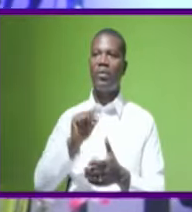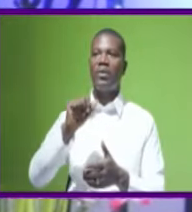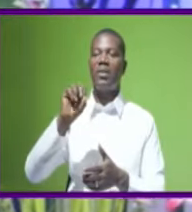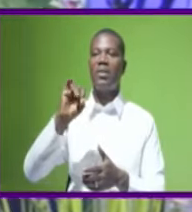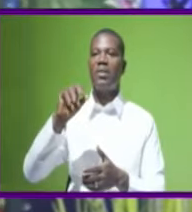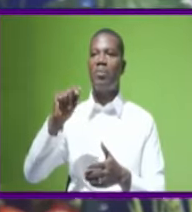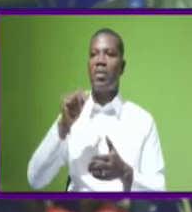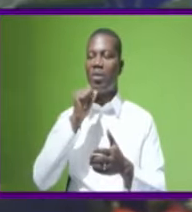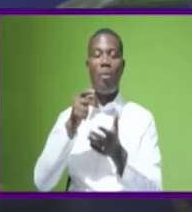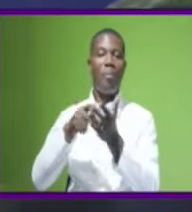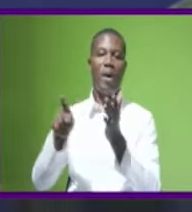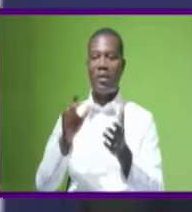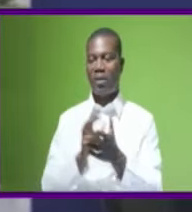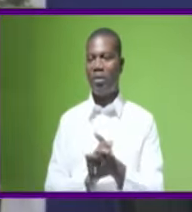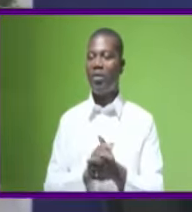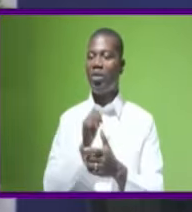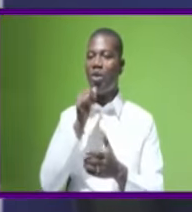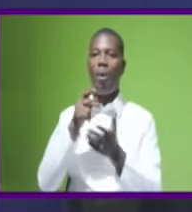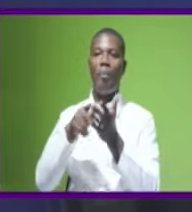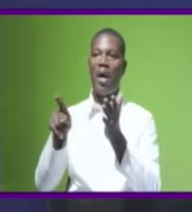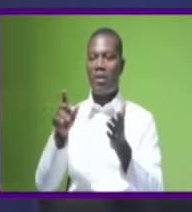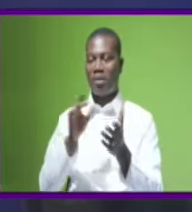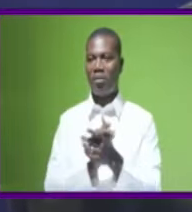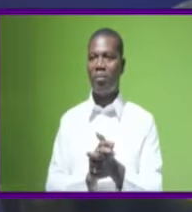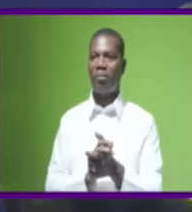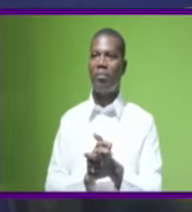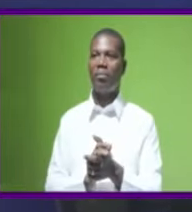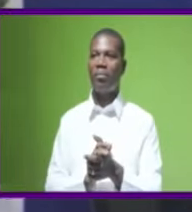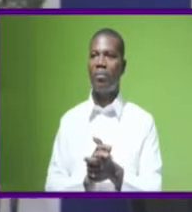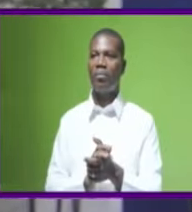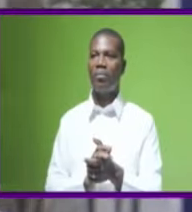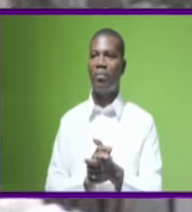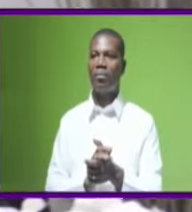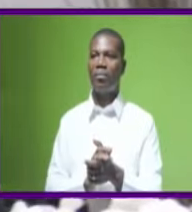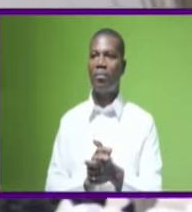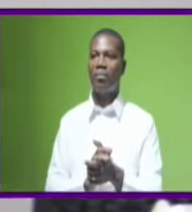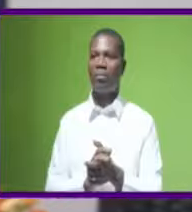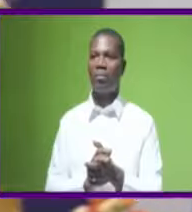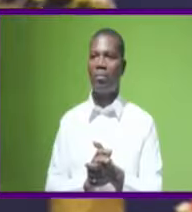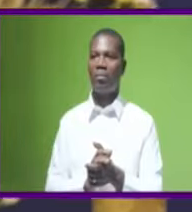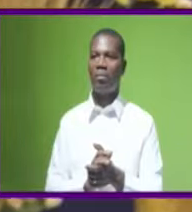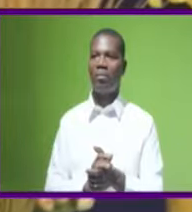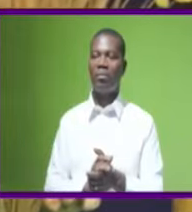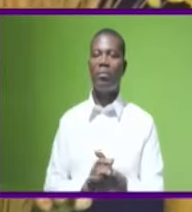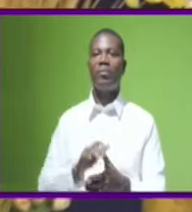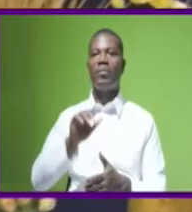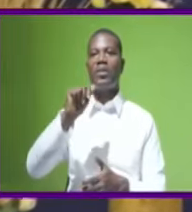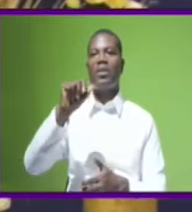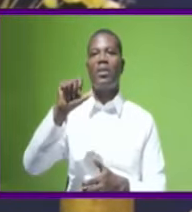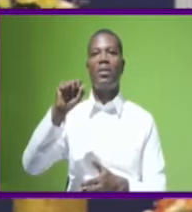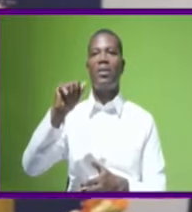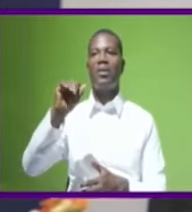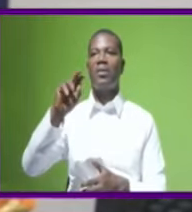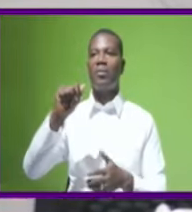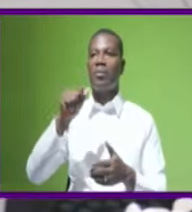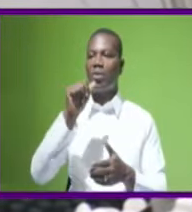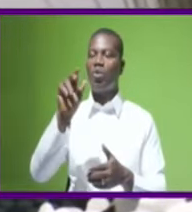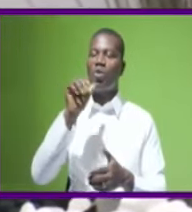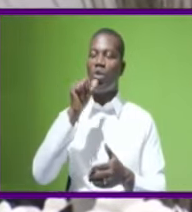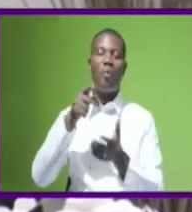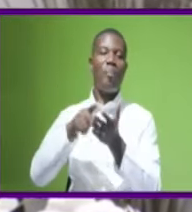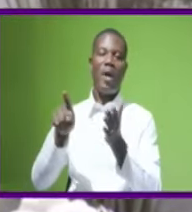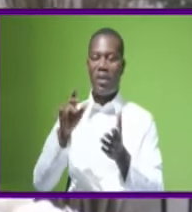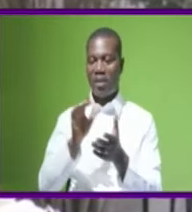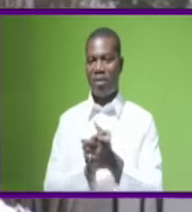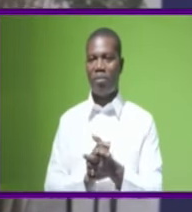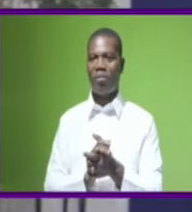in Takrade. On cam. You are not part of the chosen. Asiamah! Asiamah! Mese on cam.